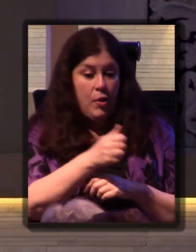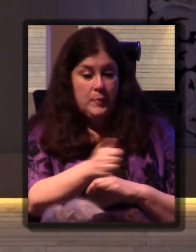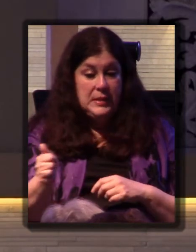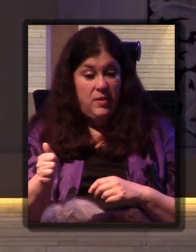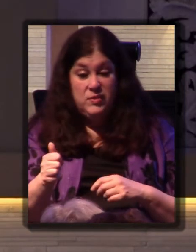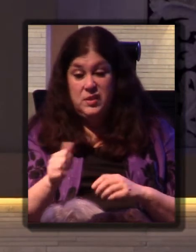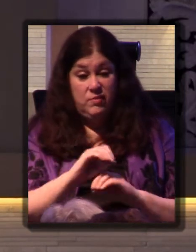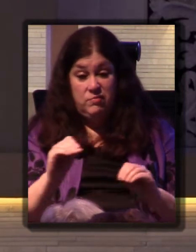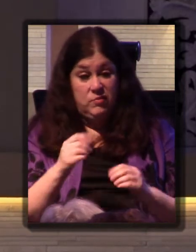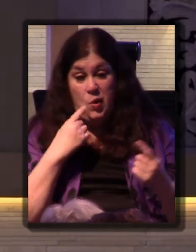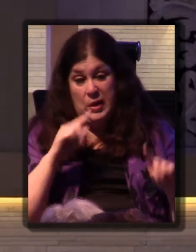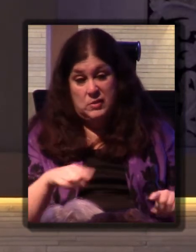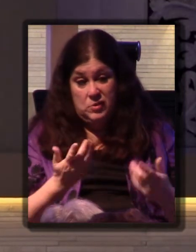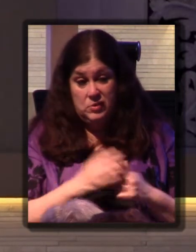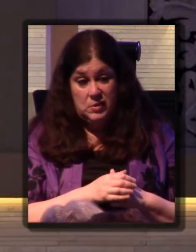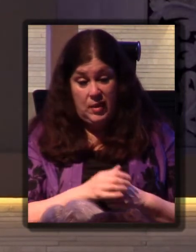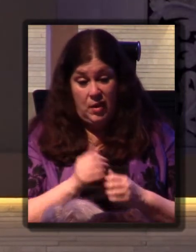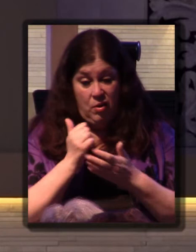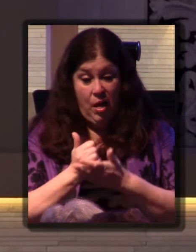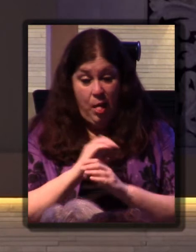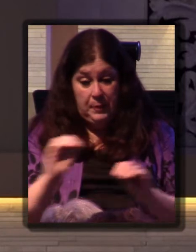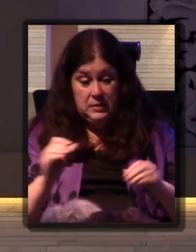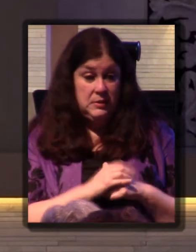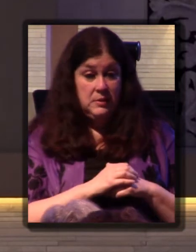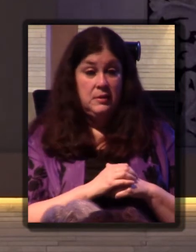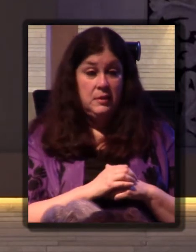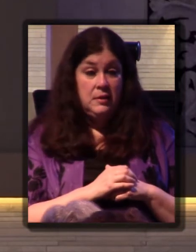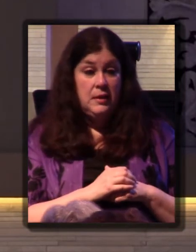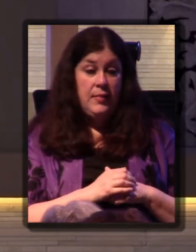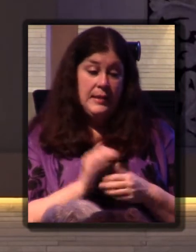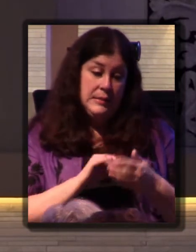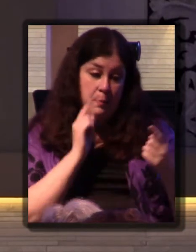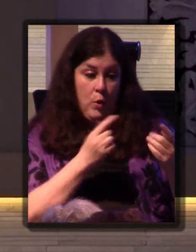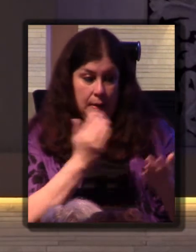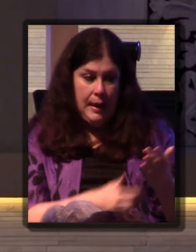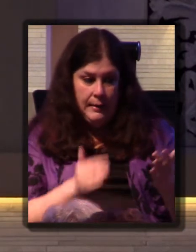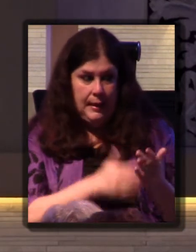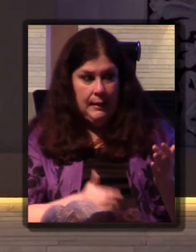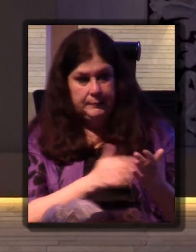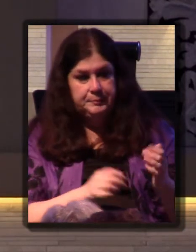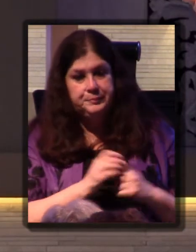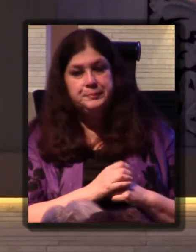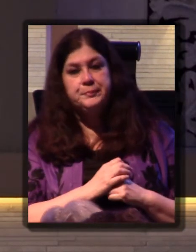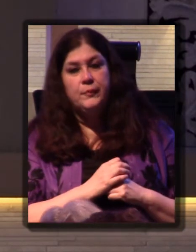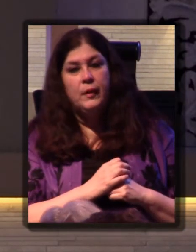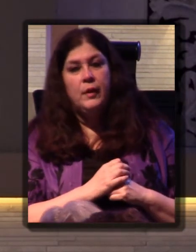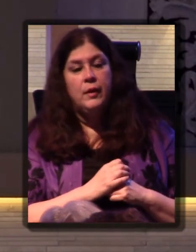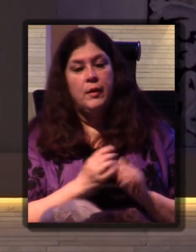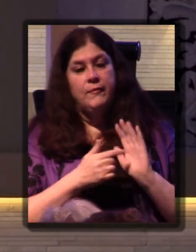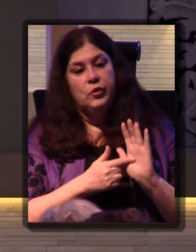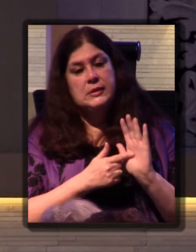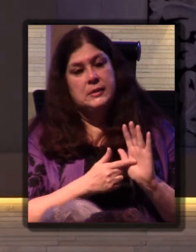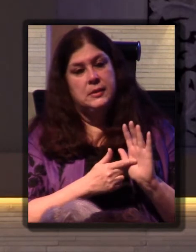are themselves helpless. That's his point. That's the point that gets made over and over again in different